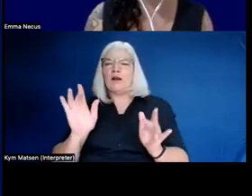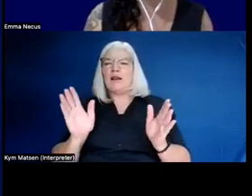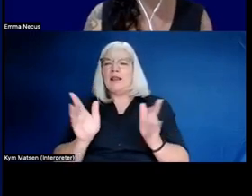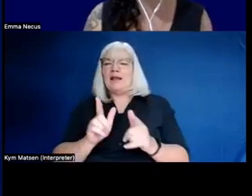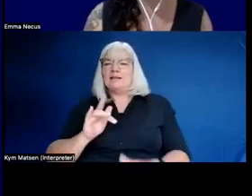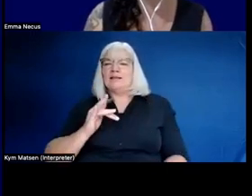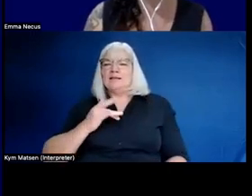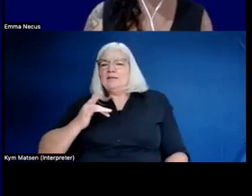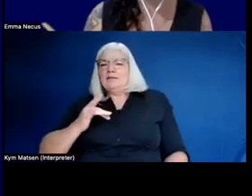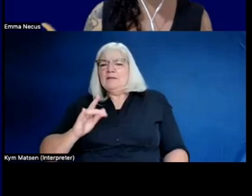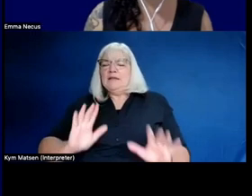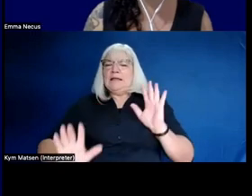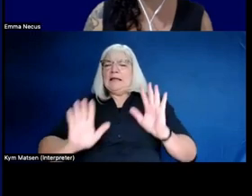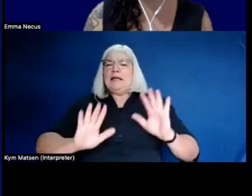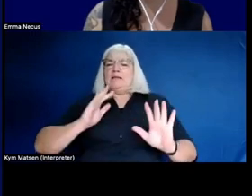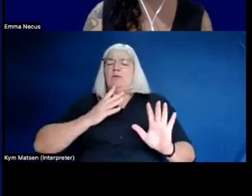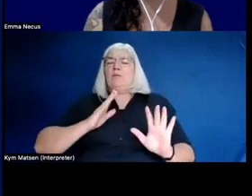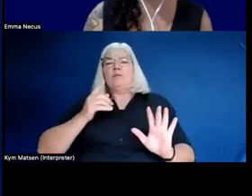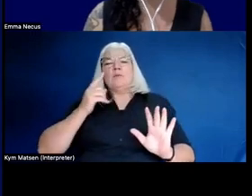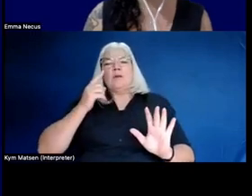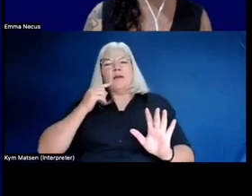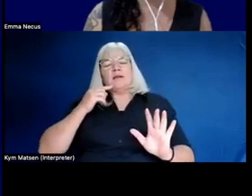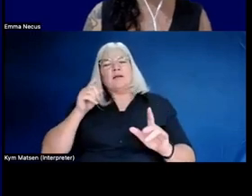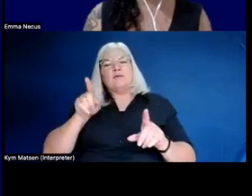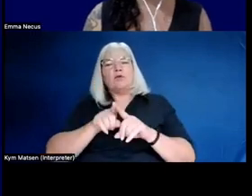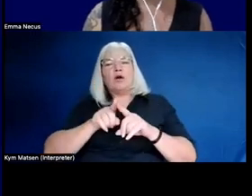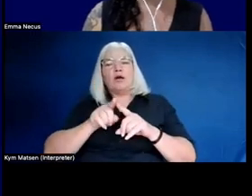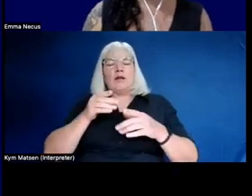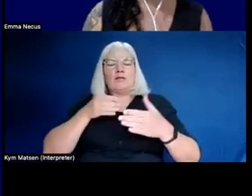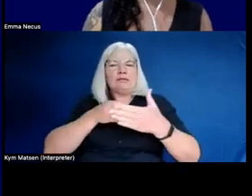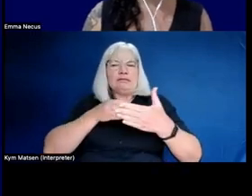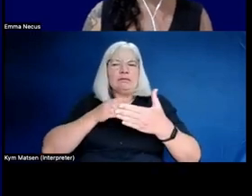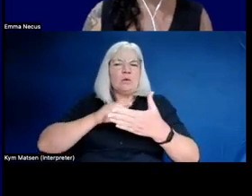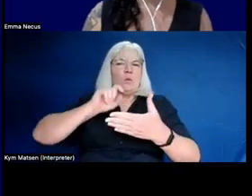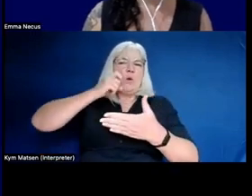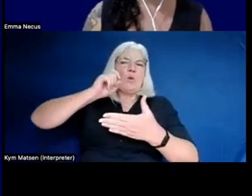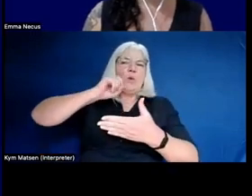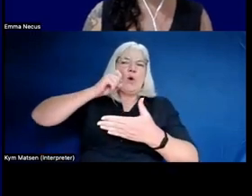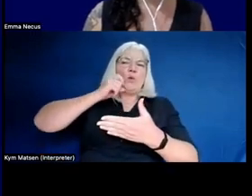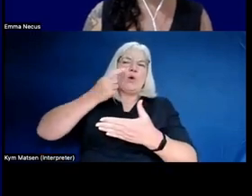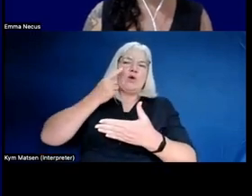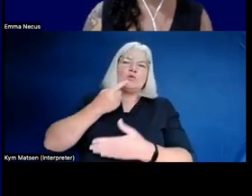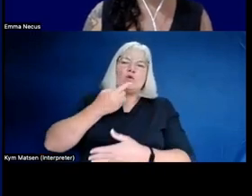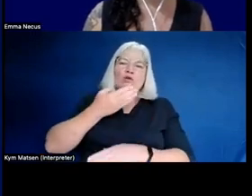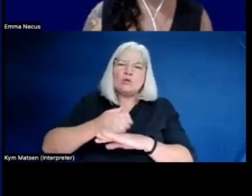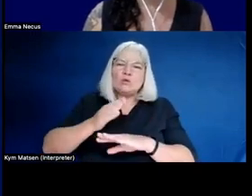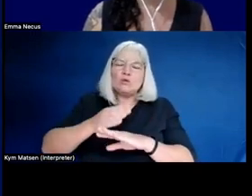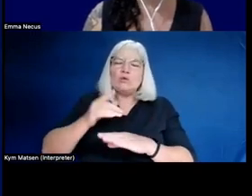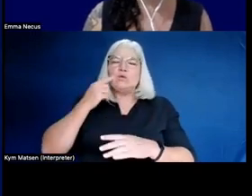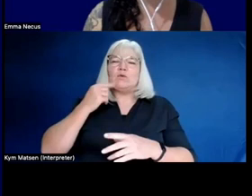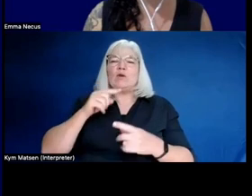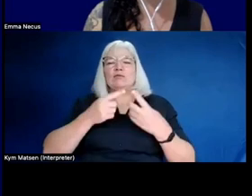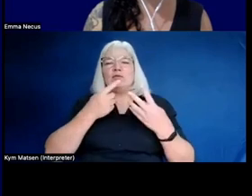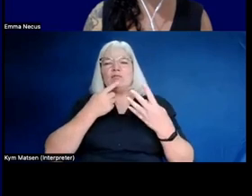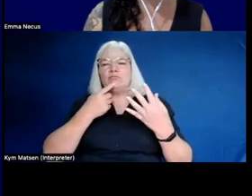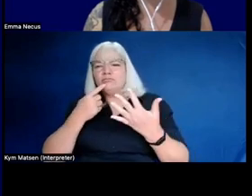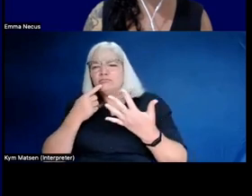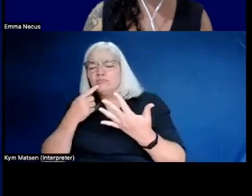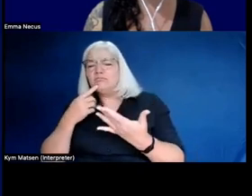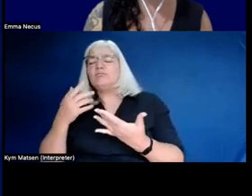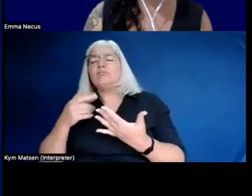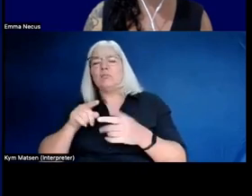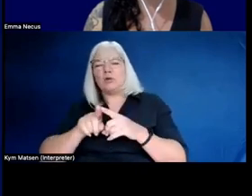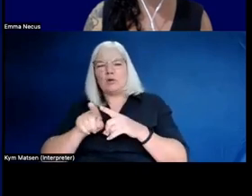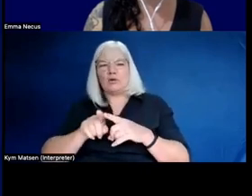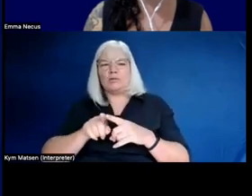to trying foods and expanding variety in children's diets, and support to children at the more complex end of the